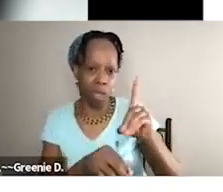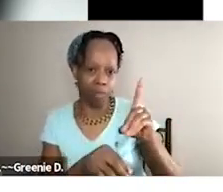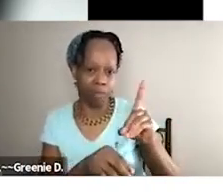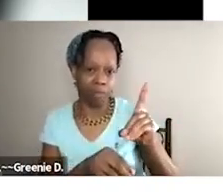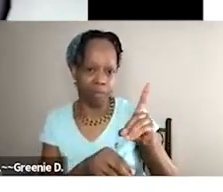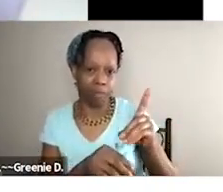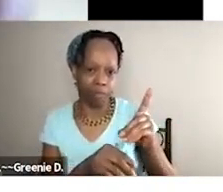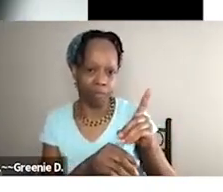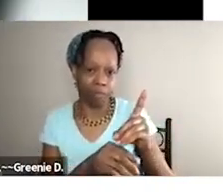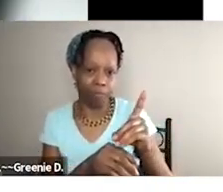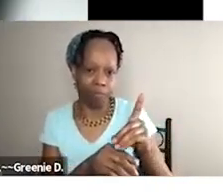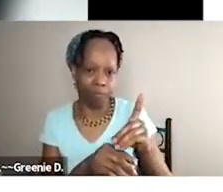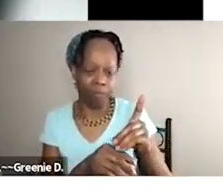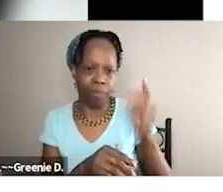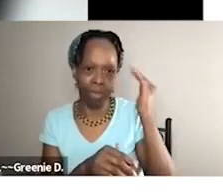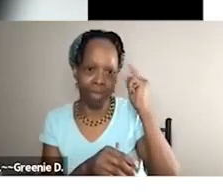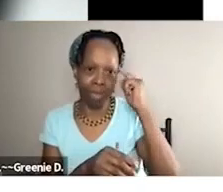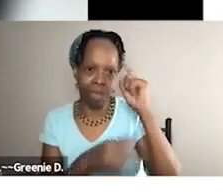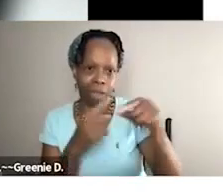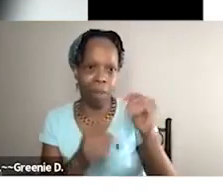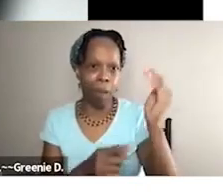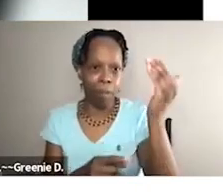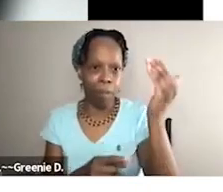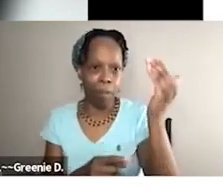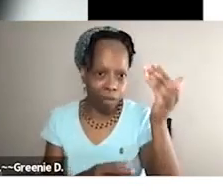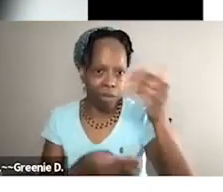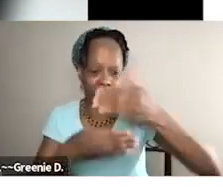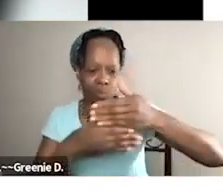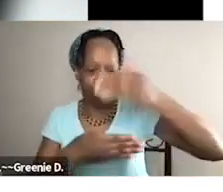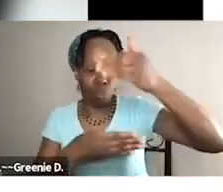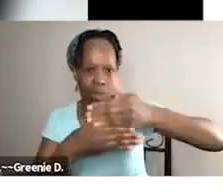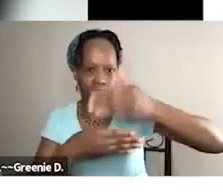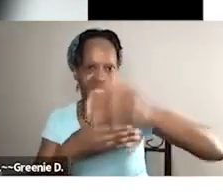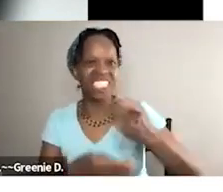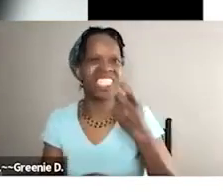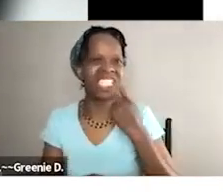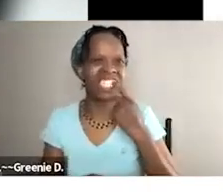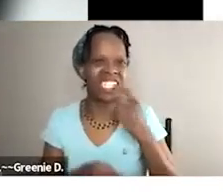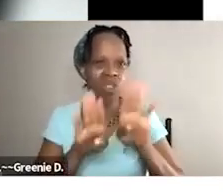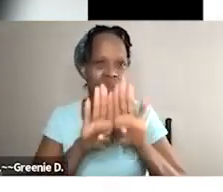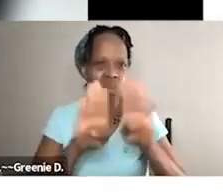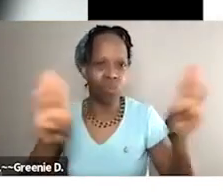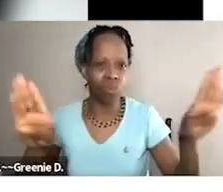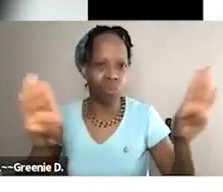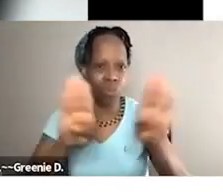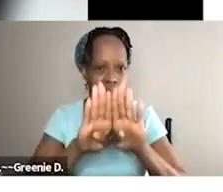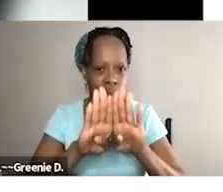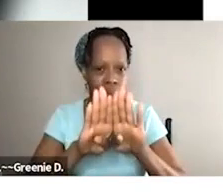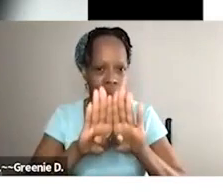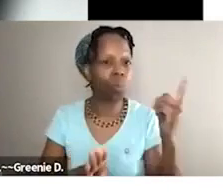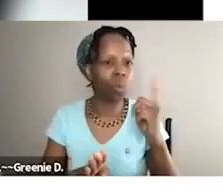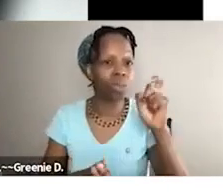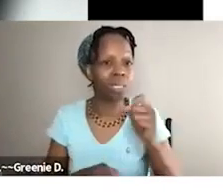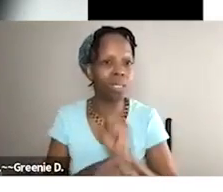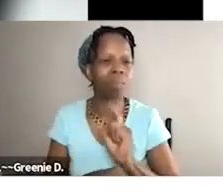like mirrors, windows, and sliding glass doors, right? We always need to make sure that our